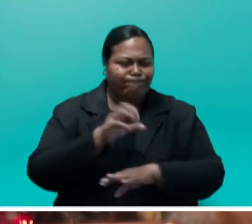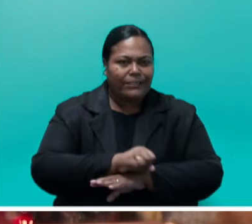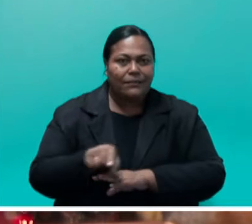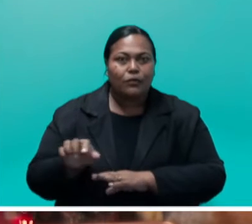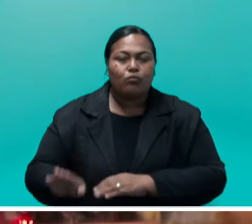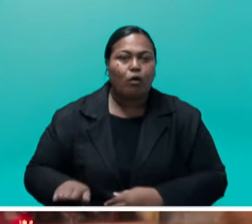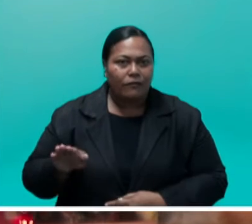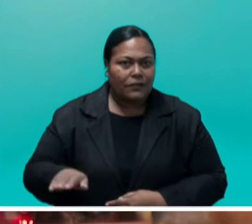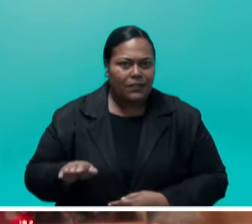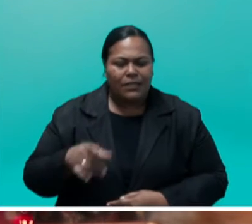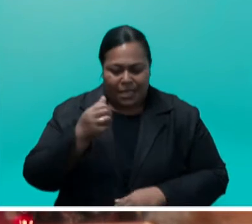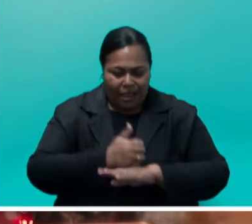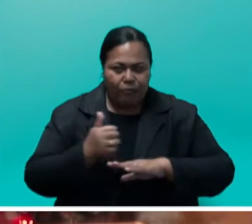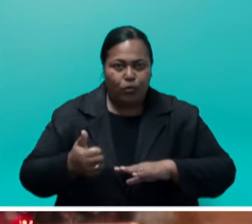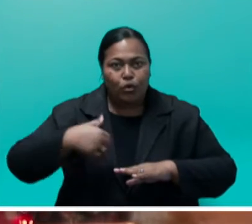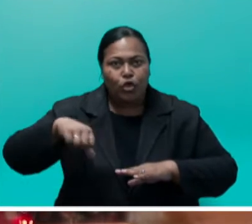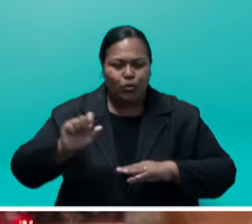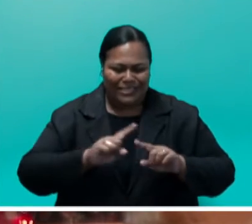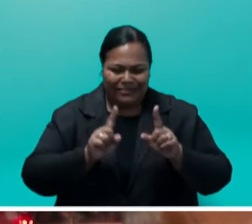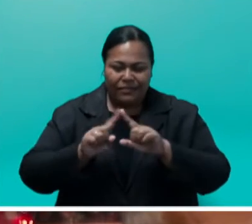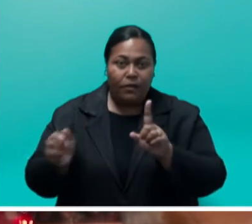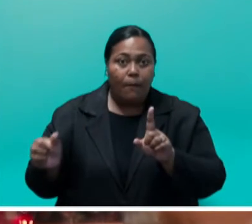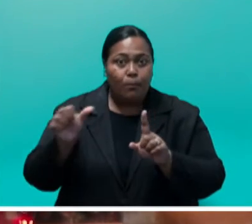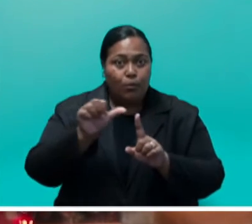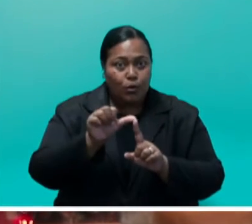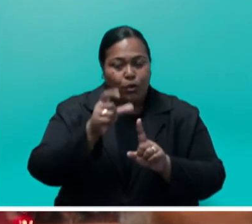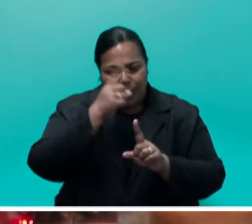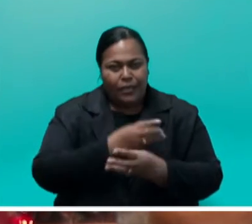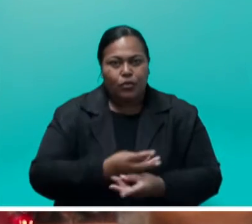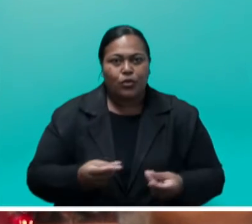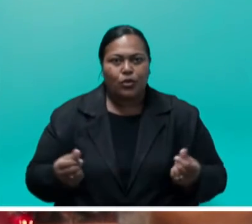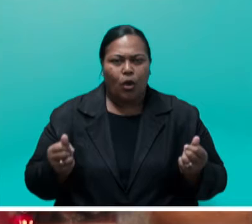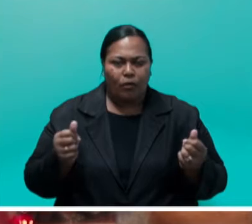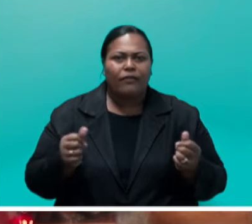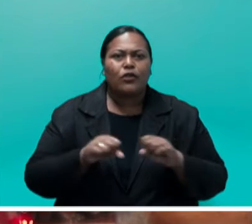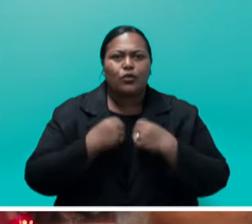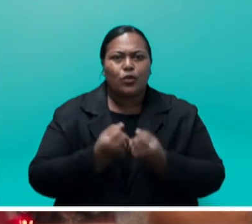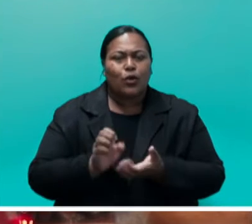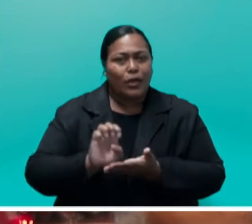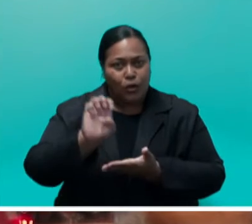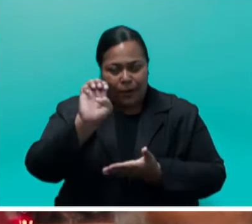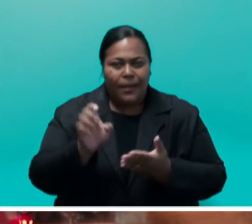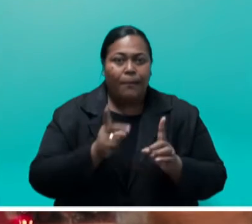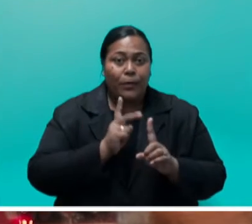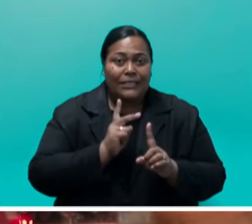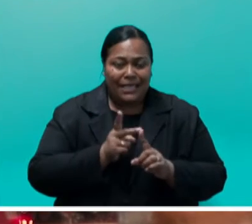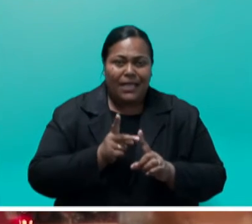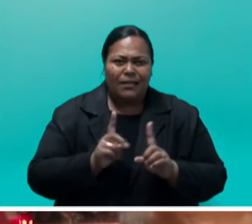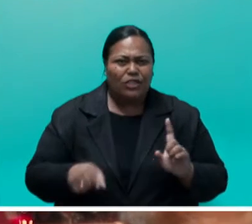a multi-sectoral approach to address social, economic, and political challenges that are often faced by